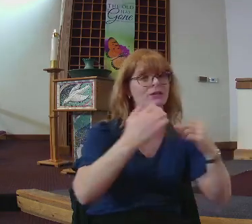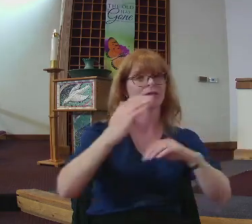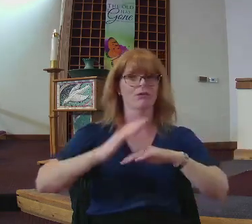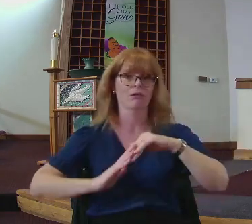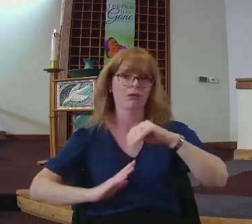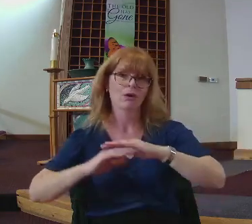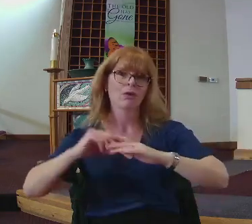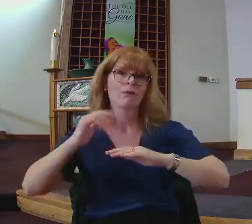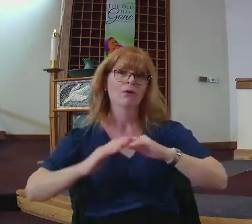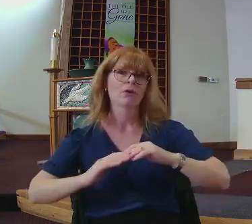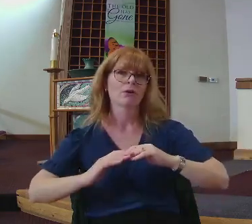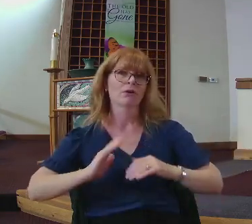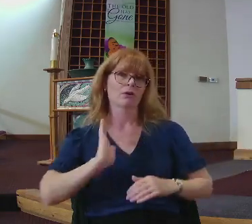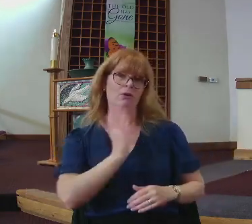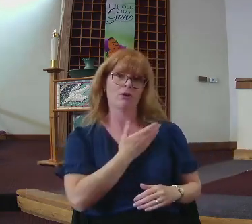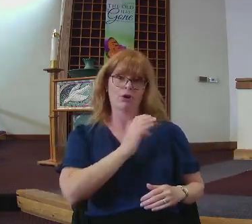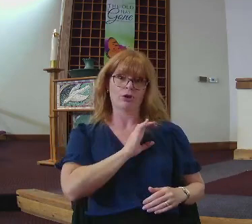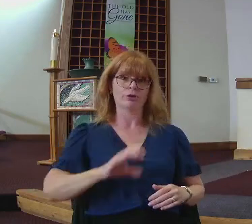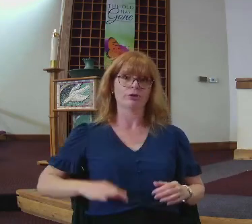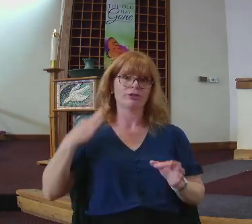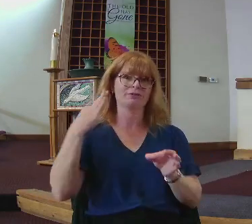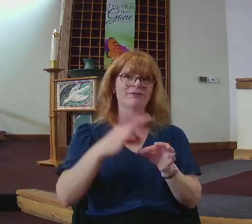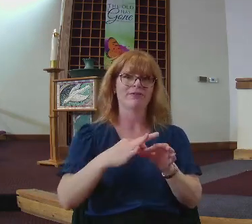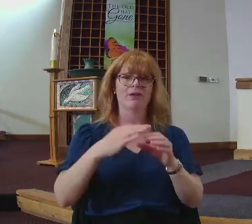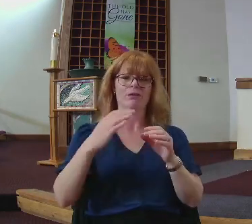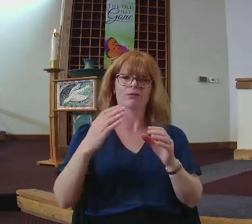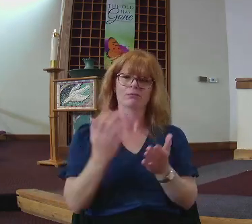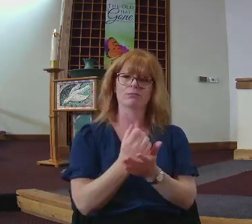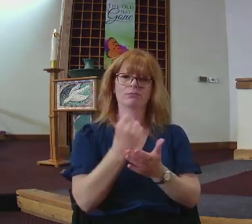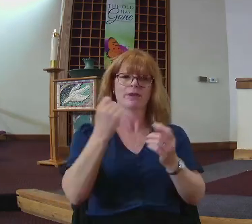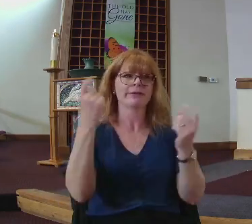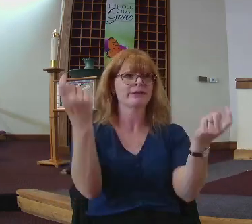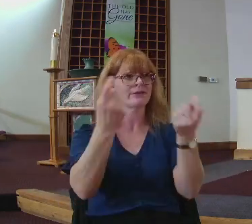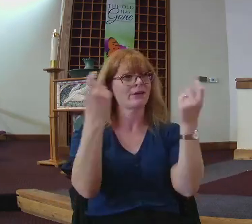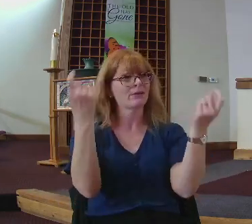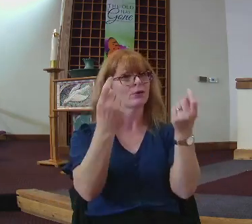Christian faith celebrates it. Yet